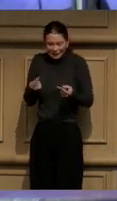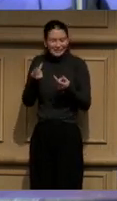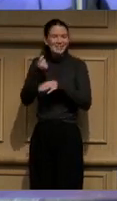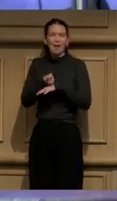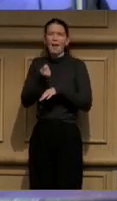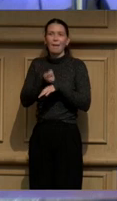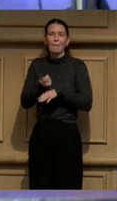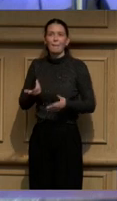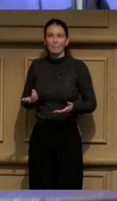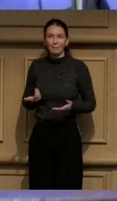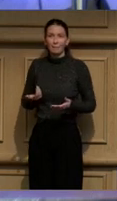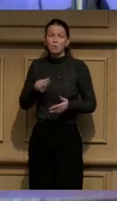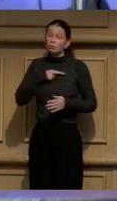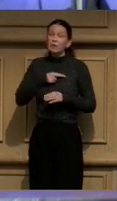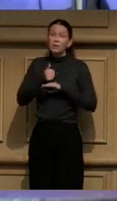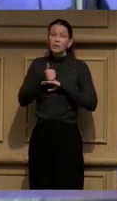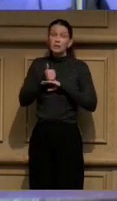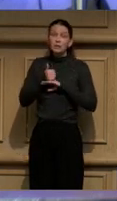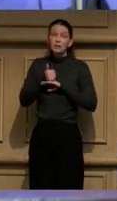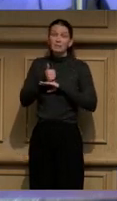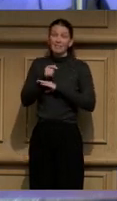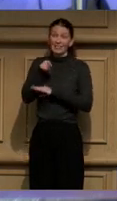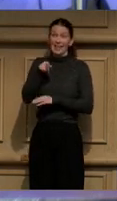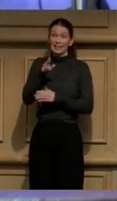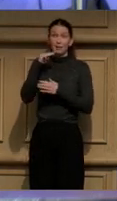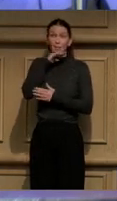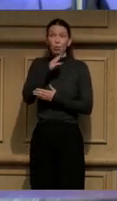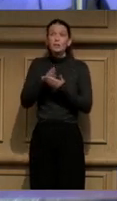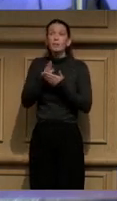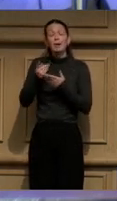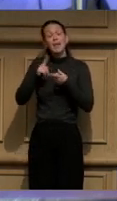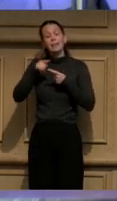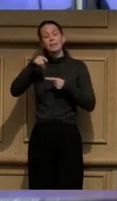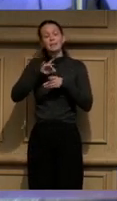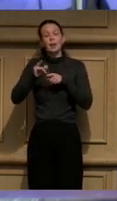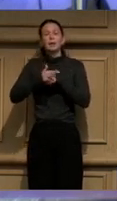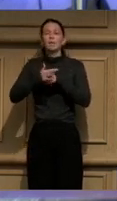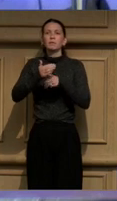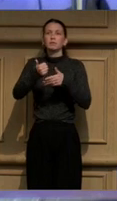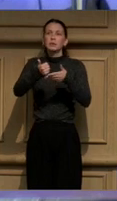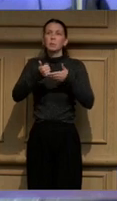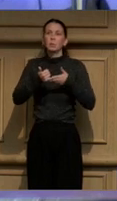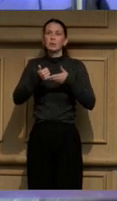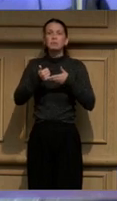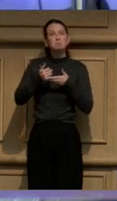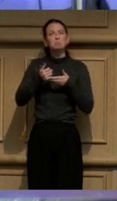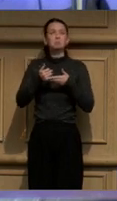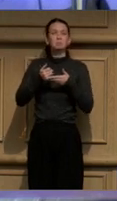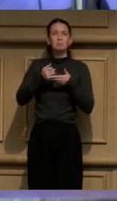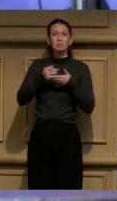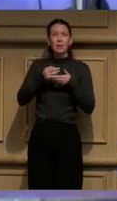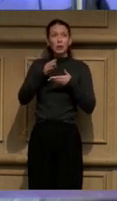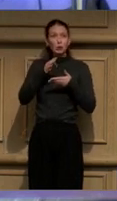it really takes time, and these kind of awards is just good to have it to risk your